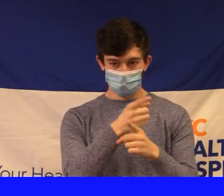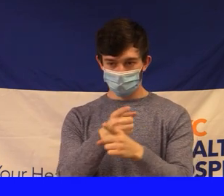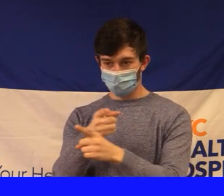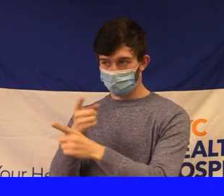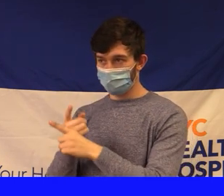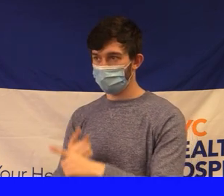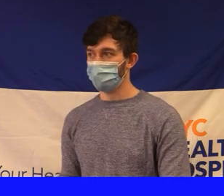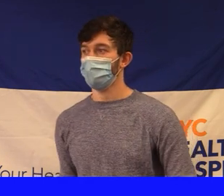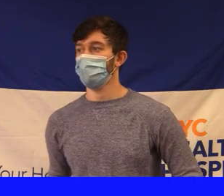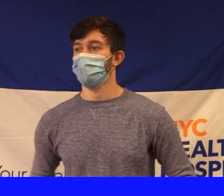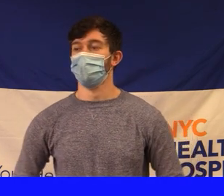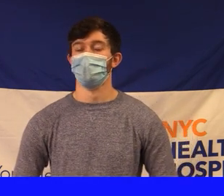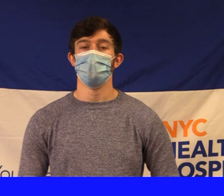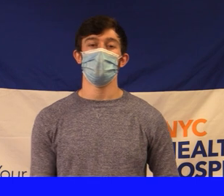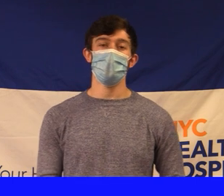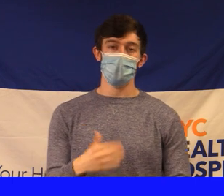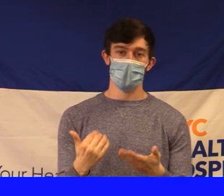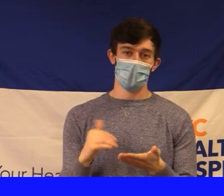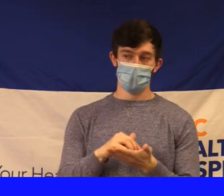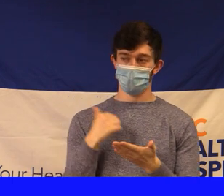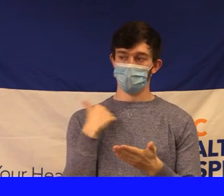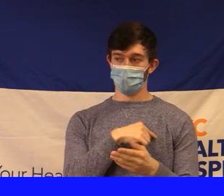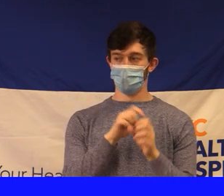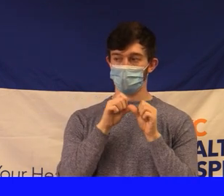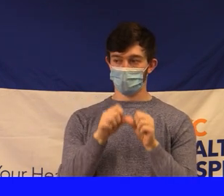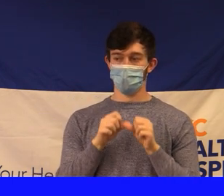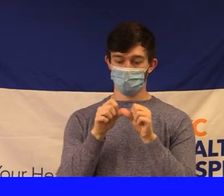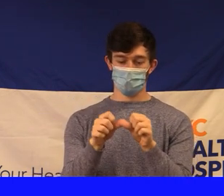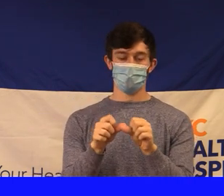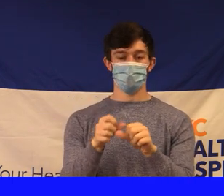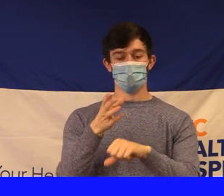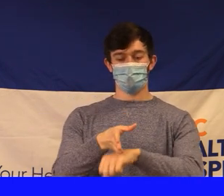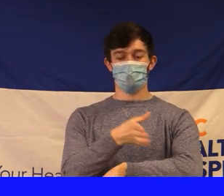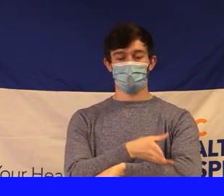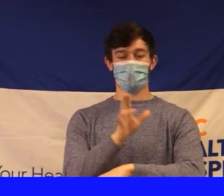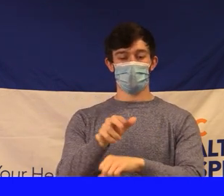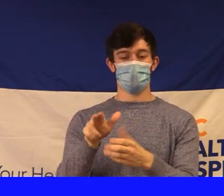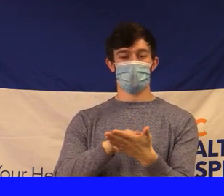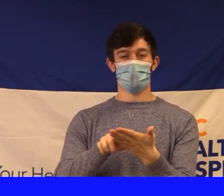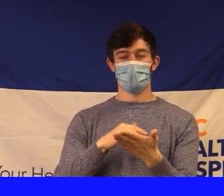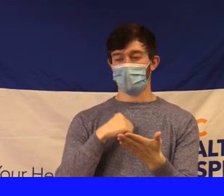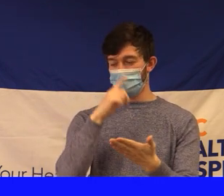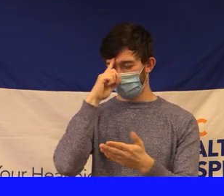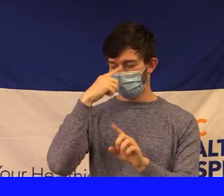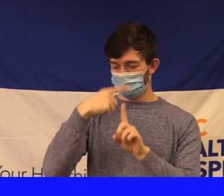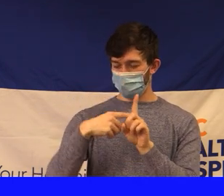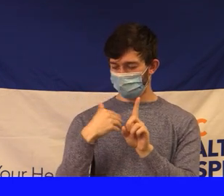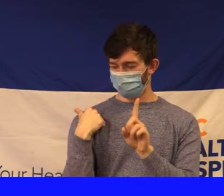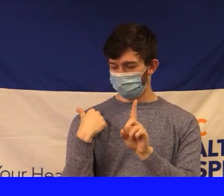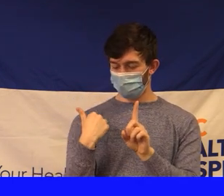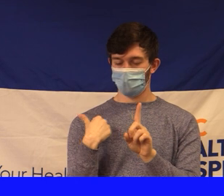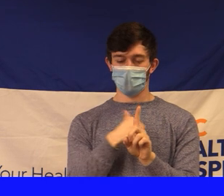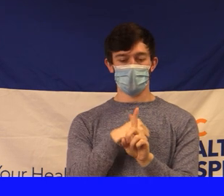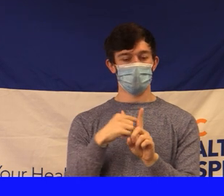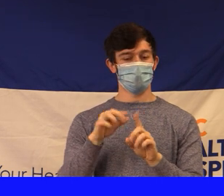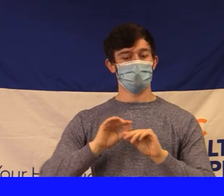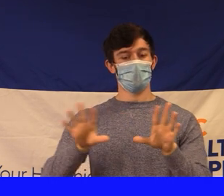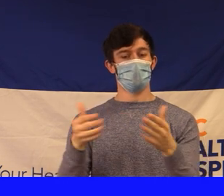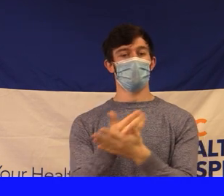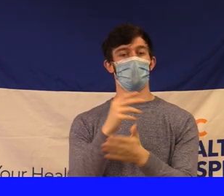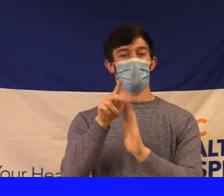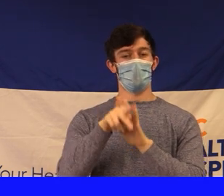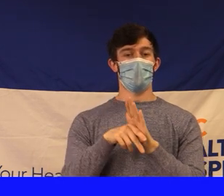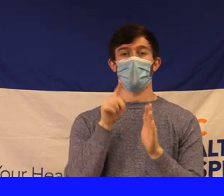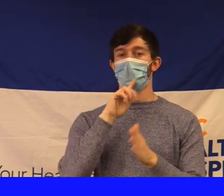on. And again, we're continuing to improve the contract. And just recently, I think about a month ago, we rolled out new protocols